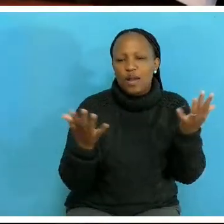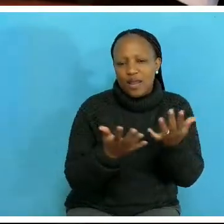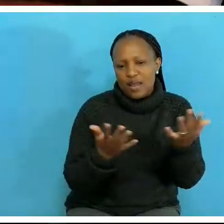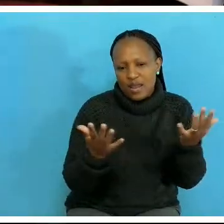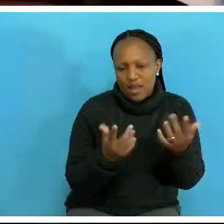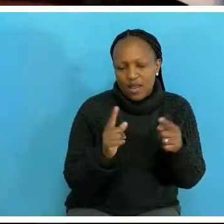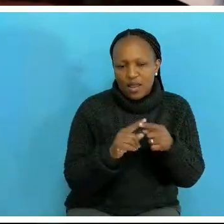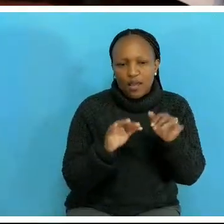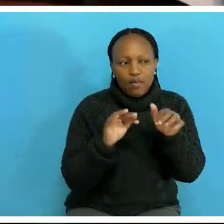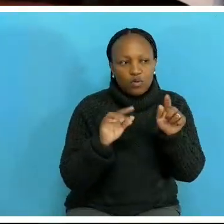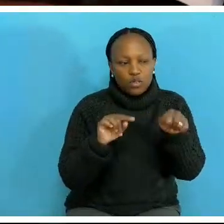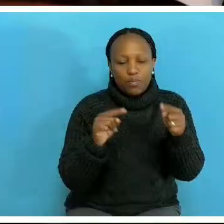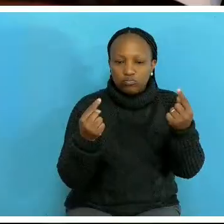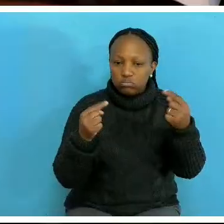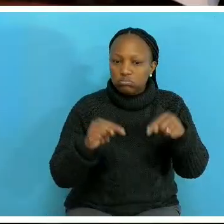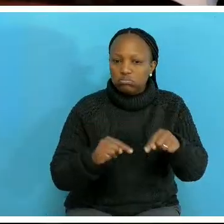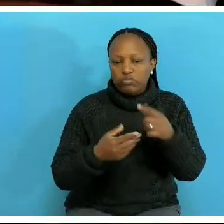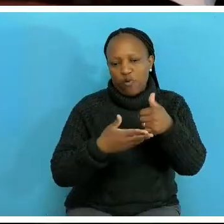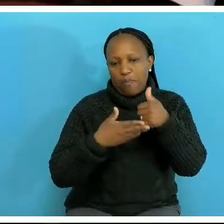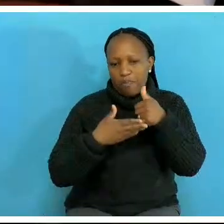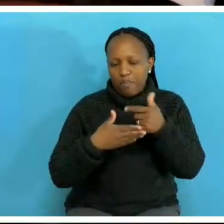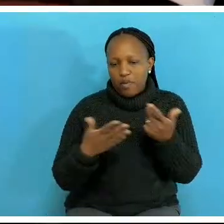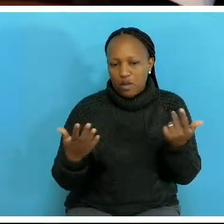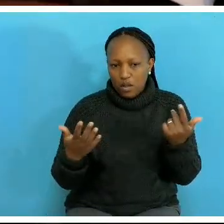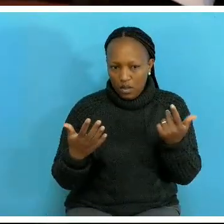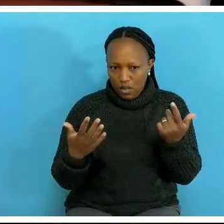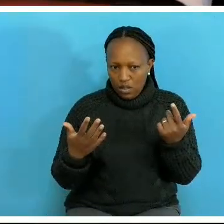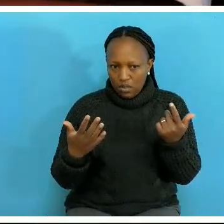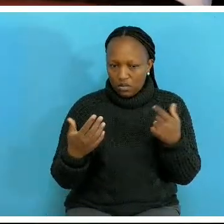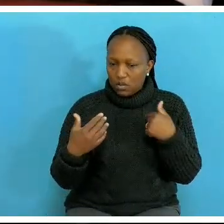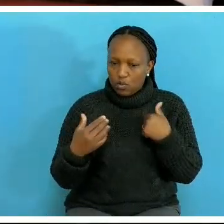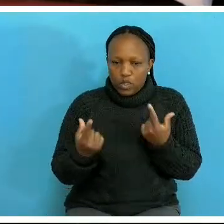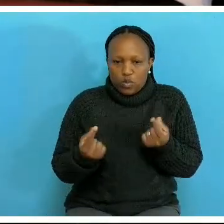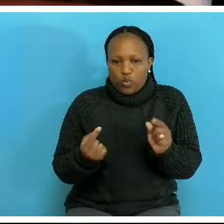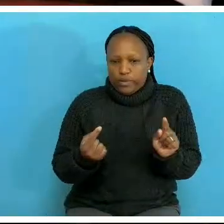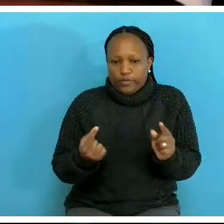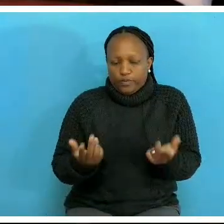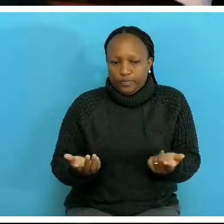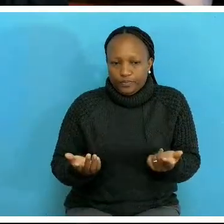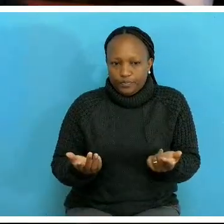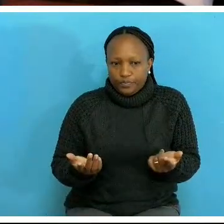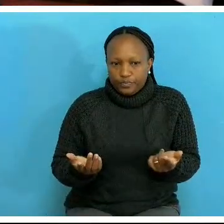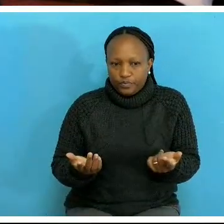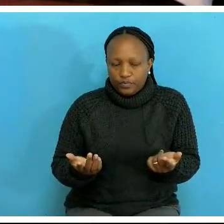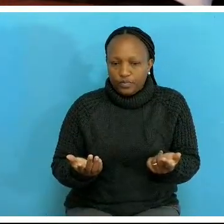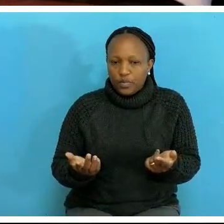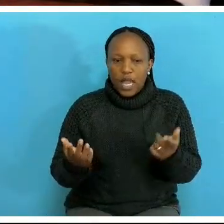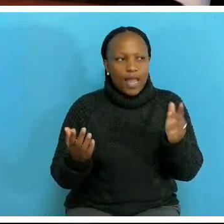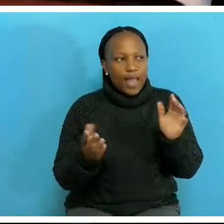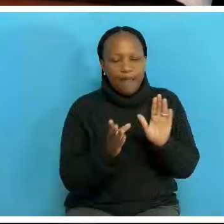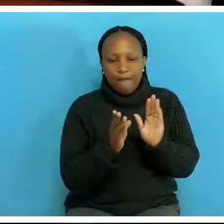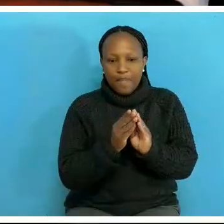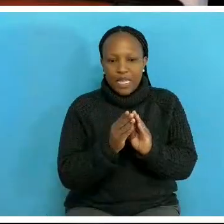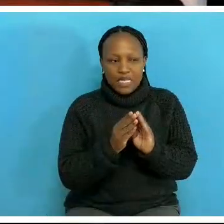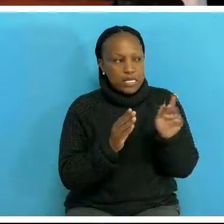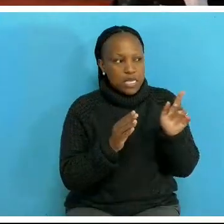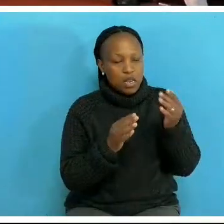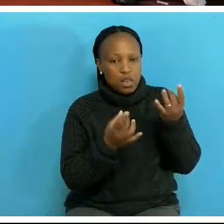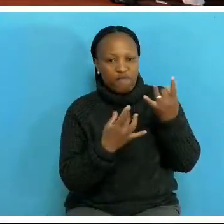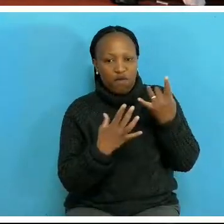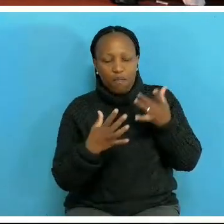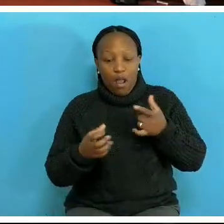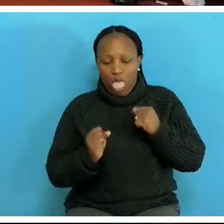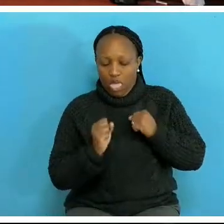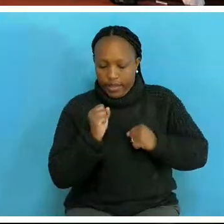that's supposed to come and help us? In the meantime, what are we doing? There's a meeting, we all rush, but in the meantime,